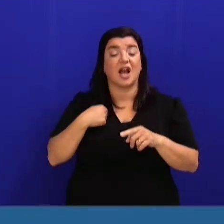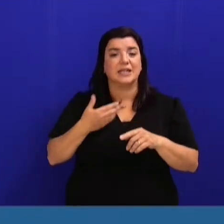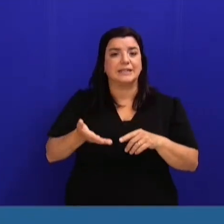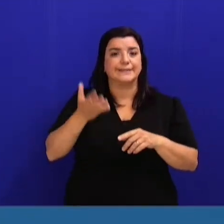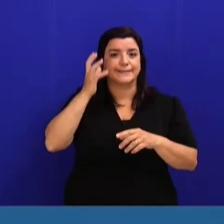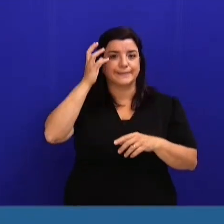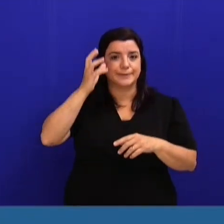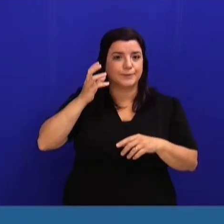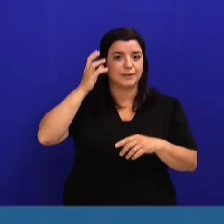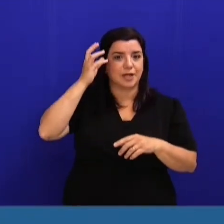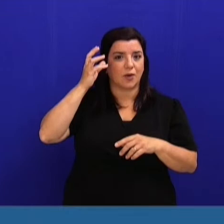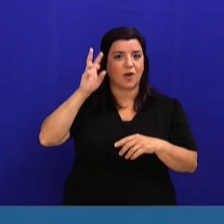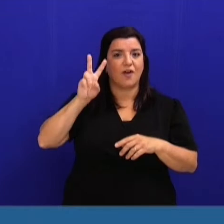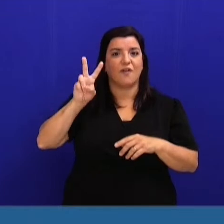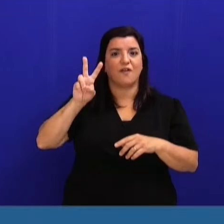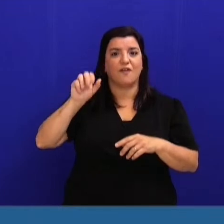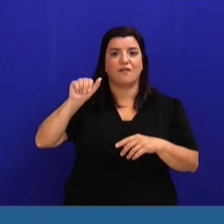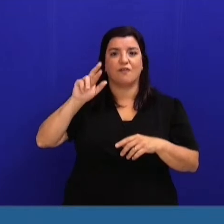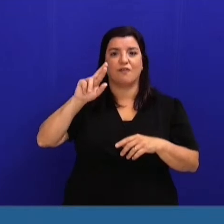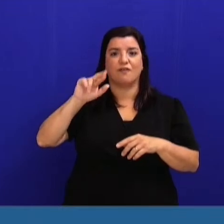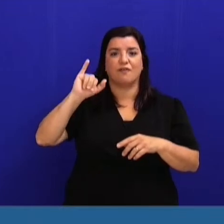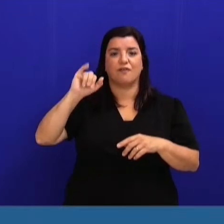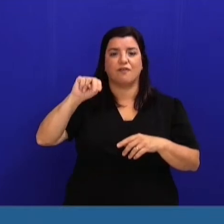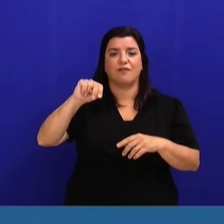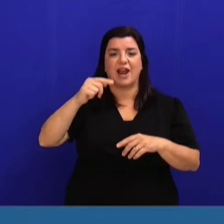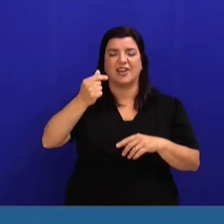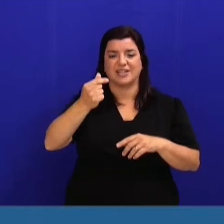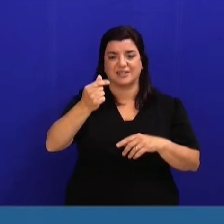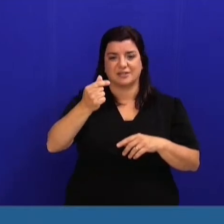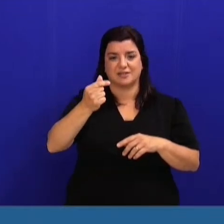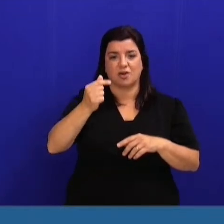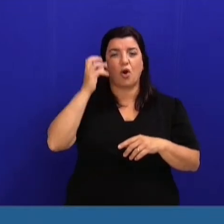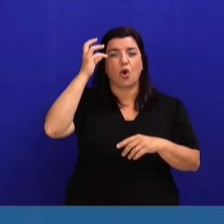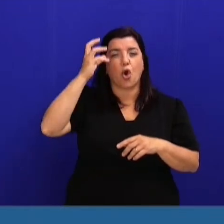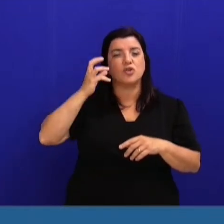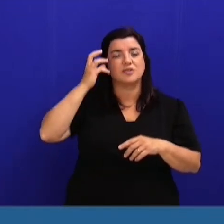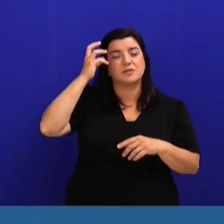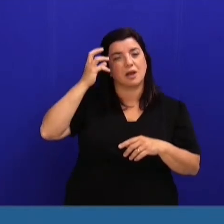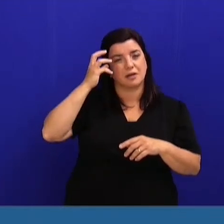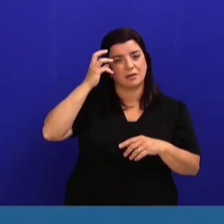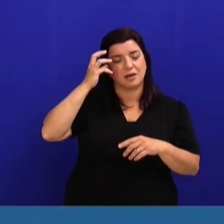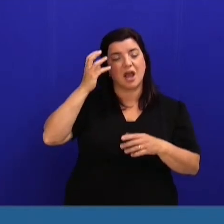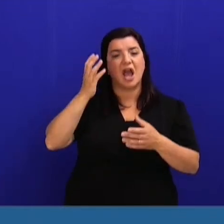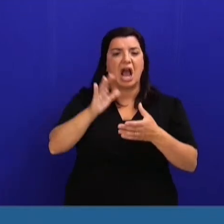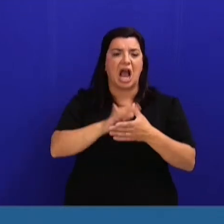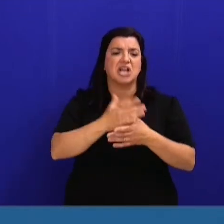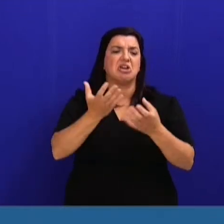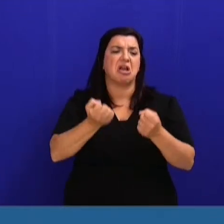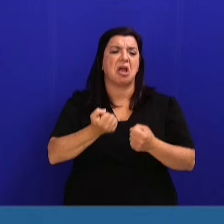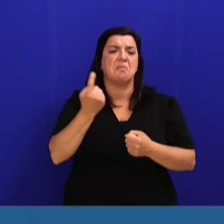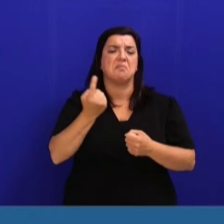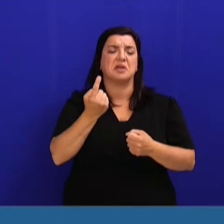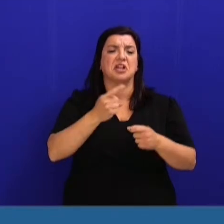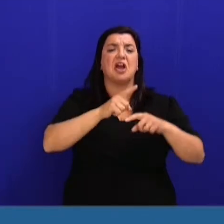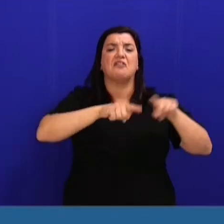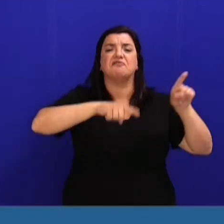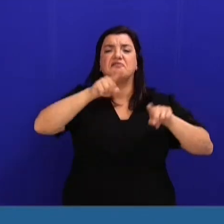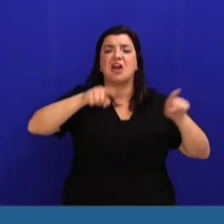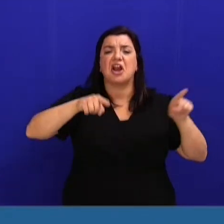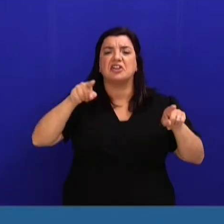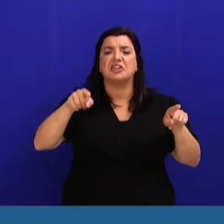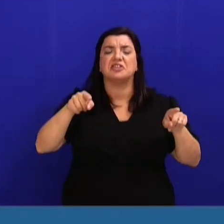f'dawk li jgħidulhom variants of concern. Għaliex inti jkollok sitwazzjoni li sissa l-varjanti li konna qegħdin naraw kienu varjanti li jkollhom